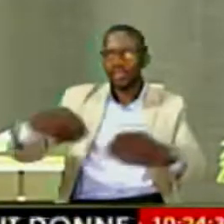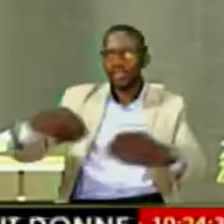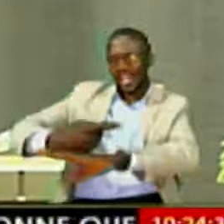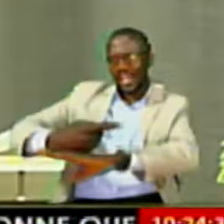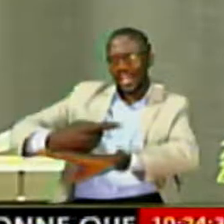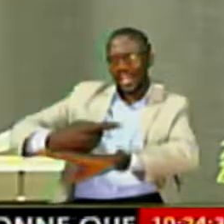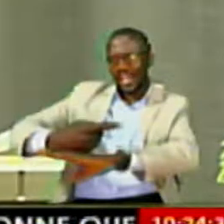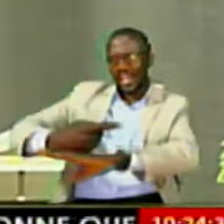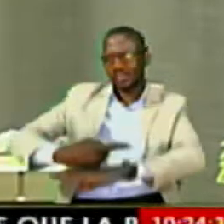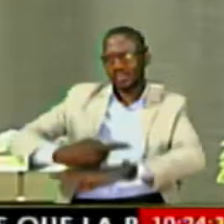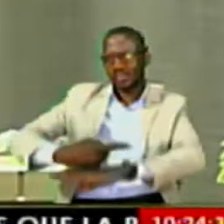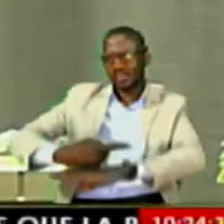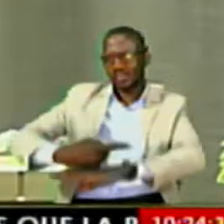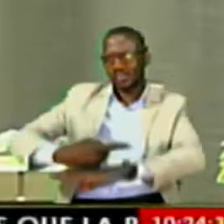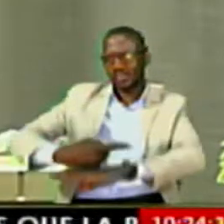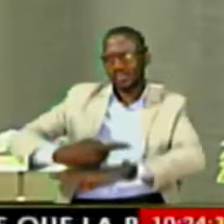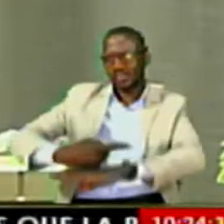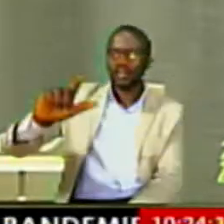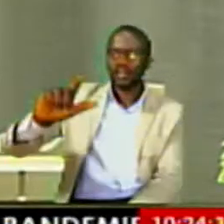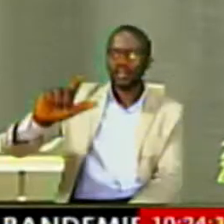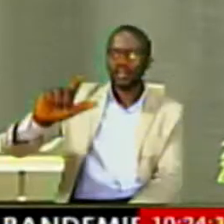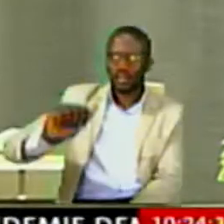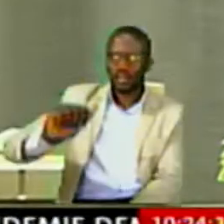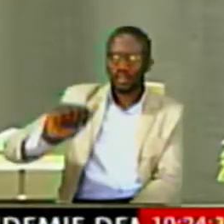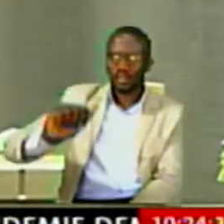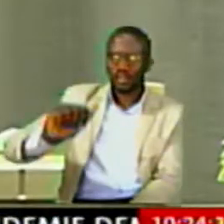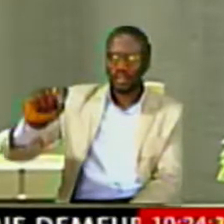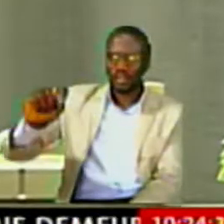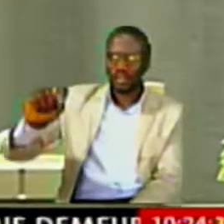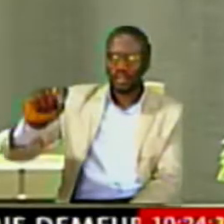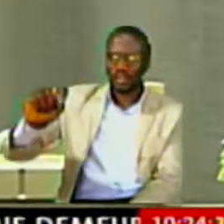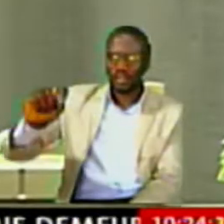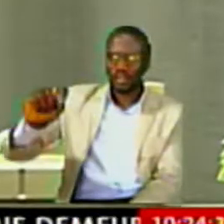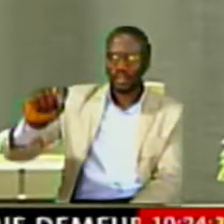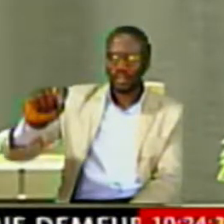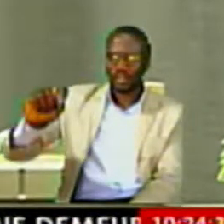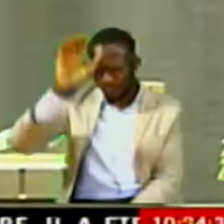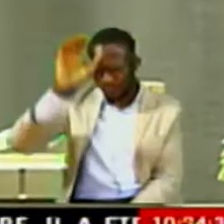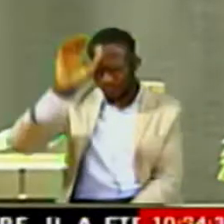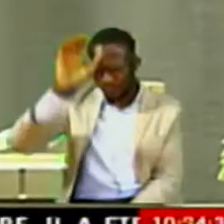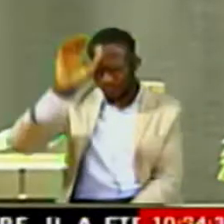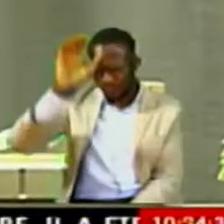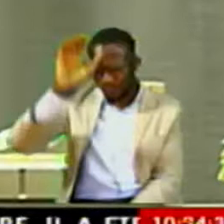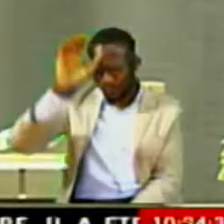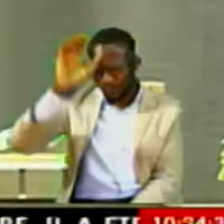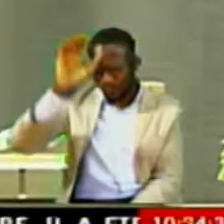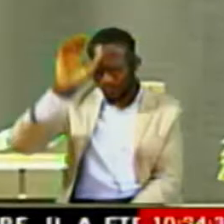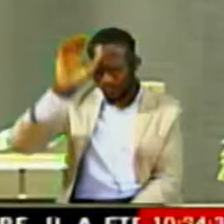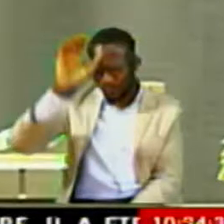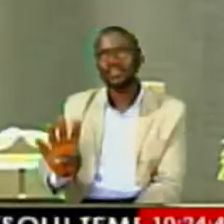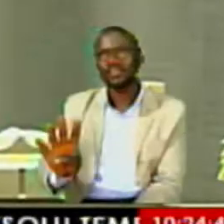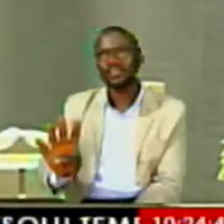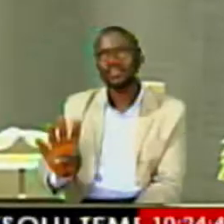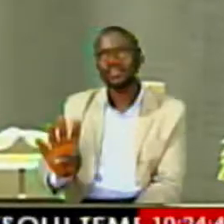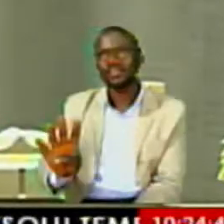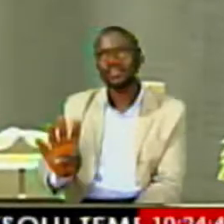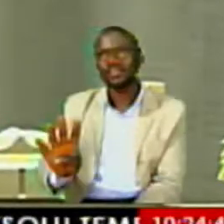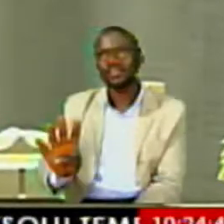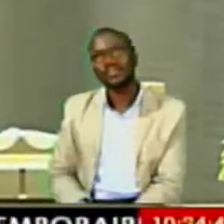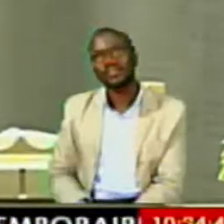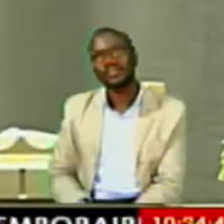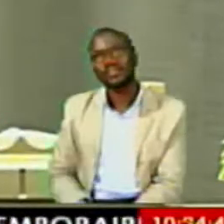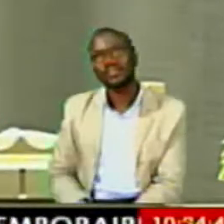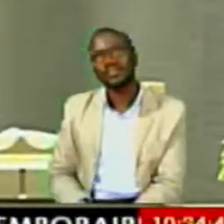Galatians. À partir du verset 4. From verse 4. Nous lisons ceci. We are reading this. À partir du verset